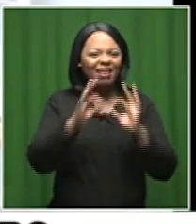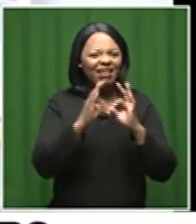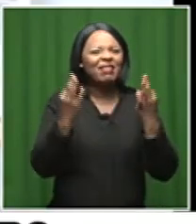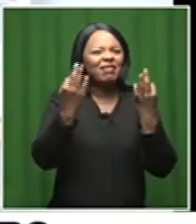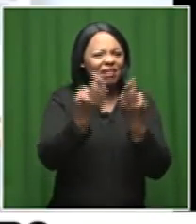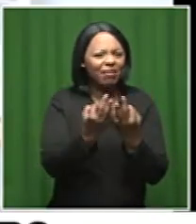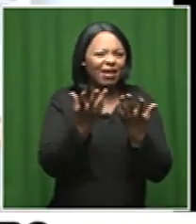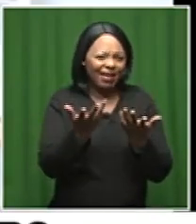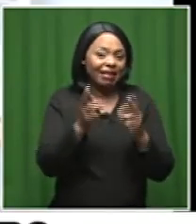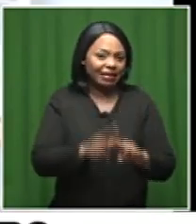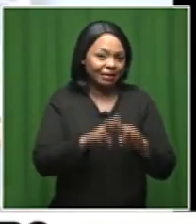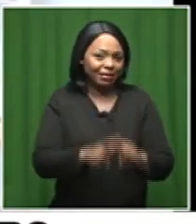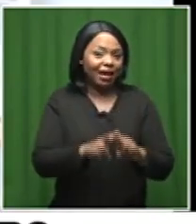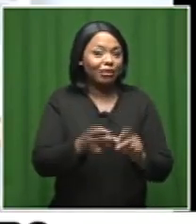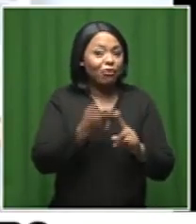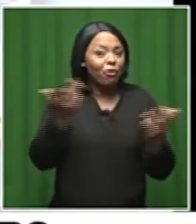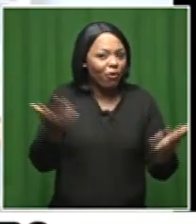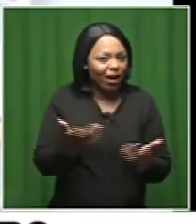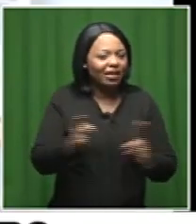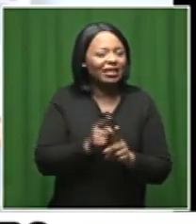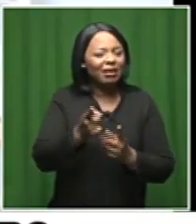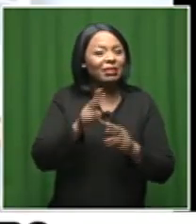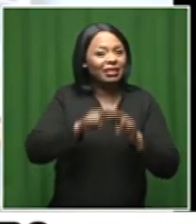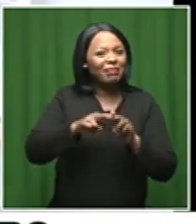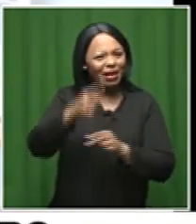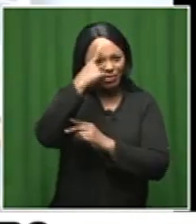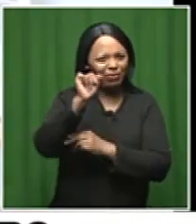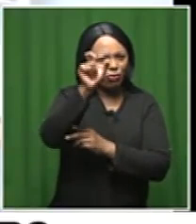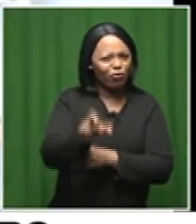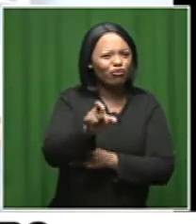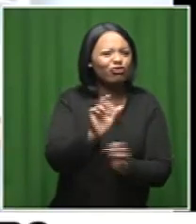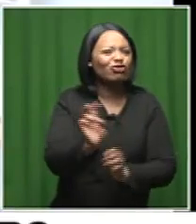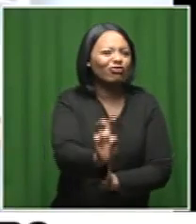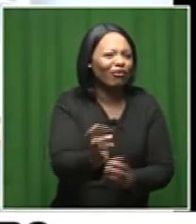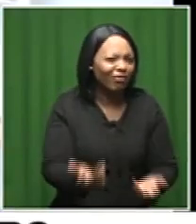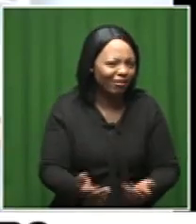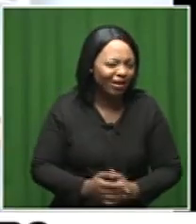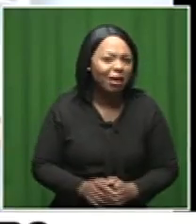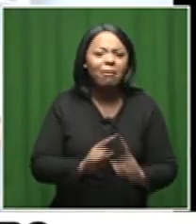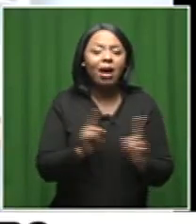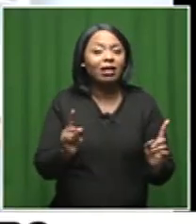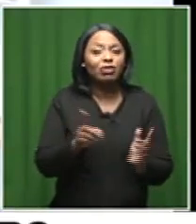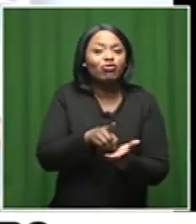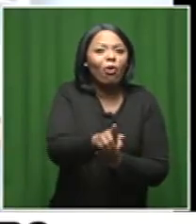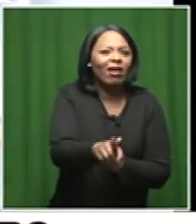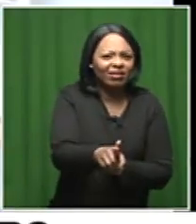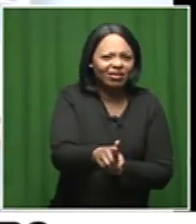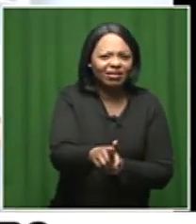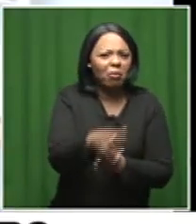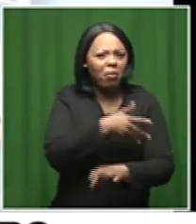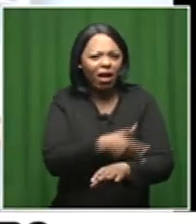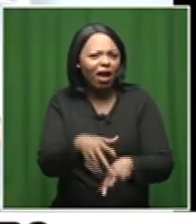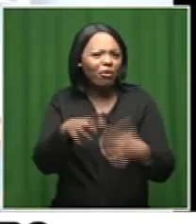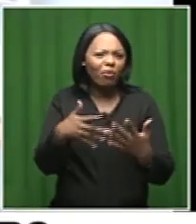our beliefs. Actually, donating, it's simple, it's easy. It doesn't take much from you